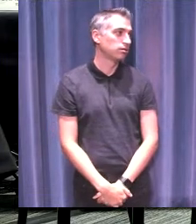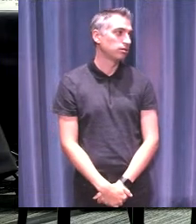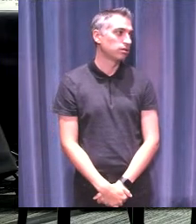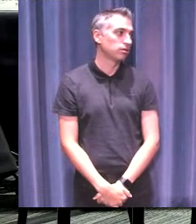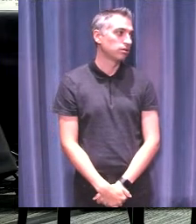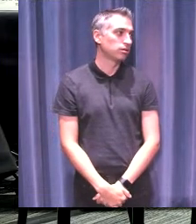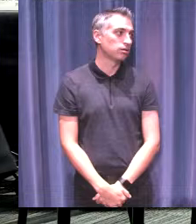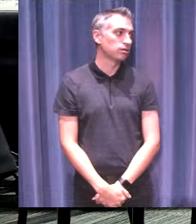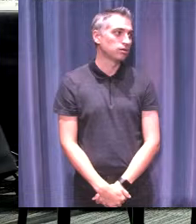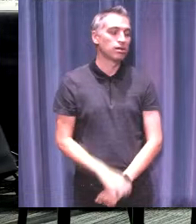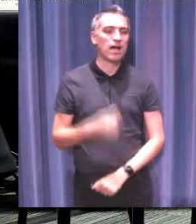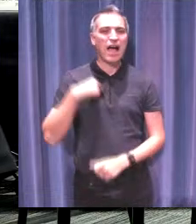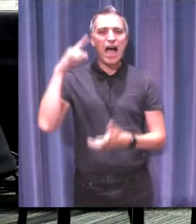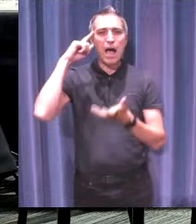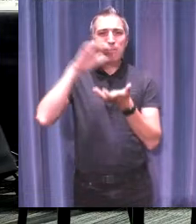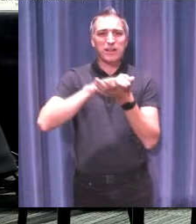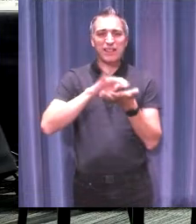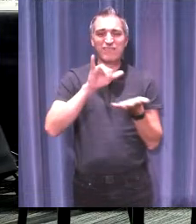I believe that